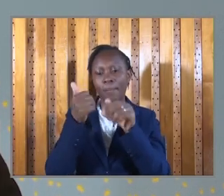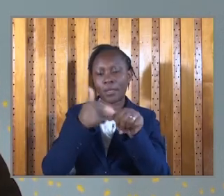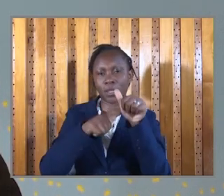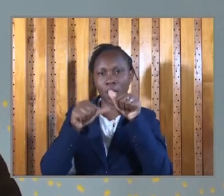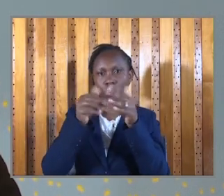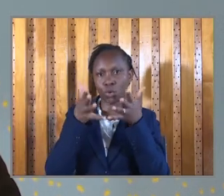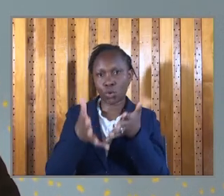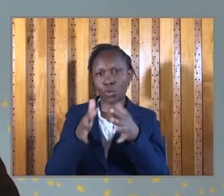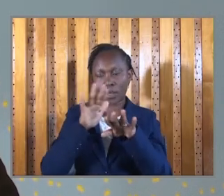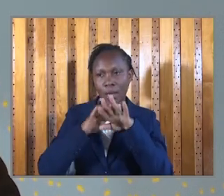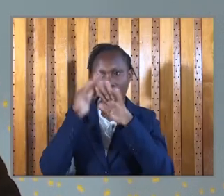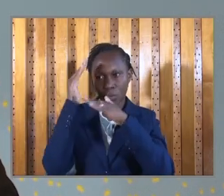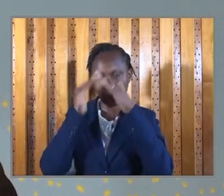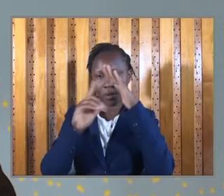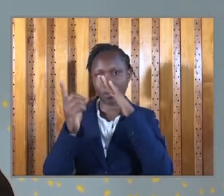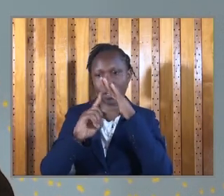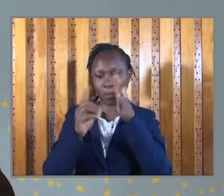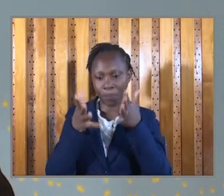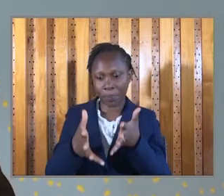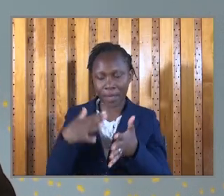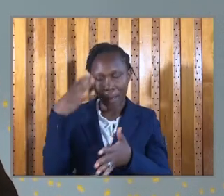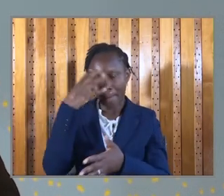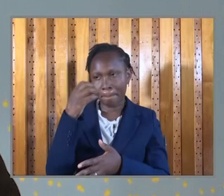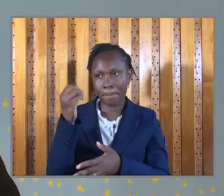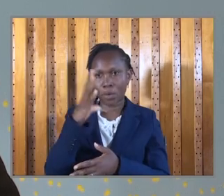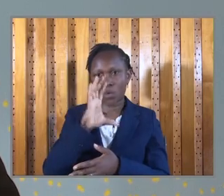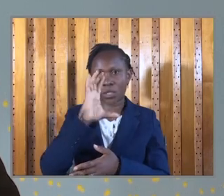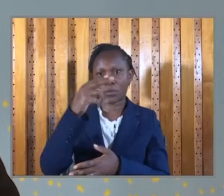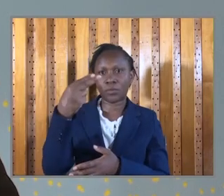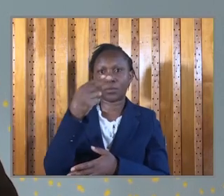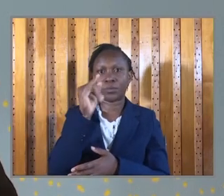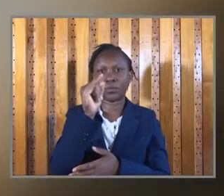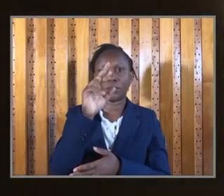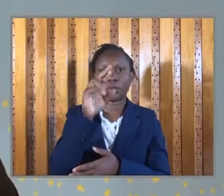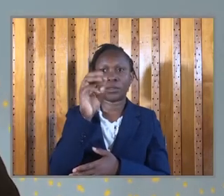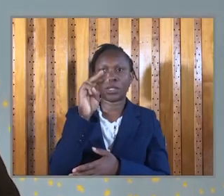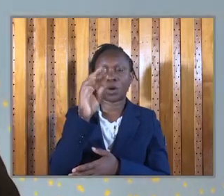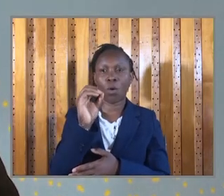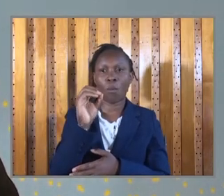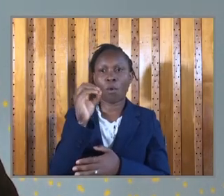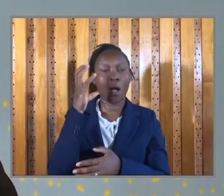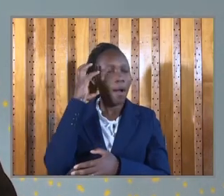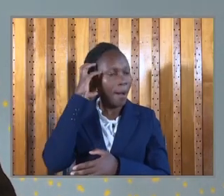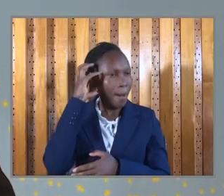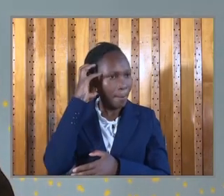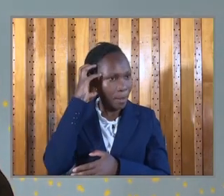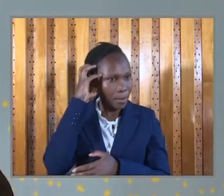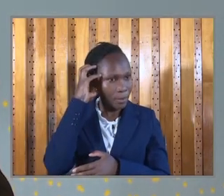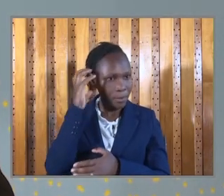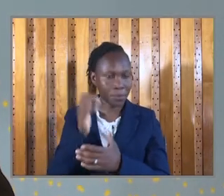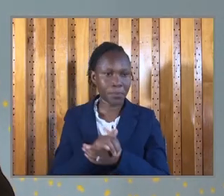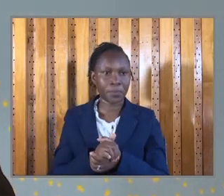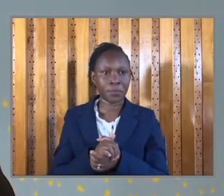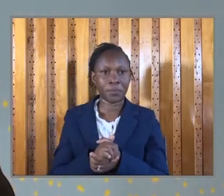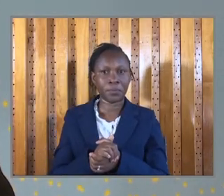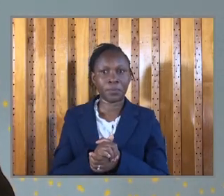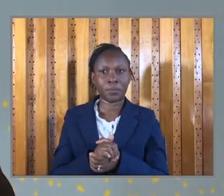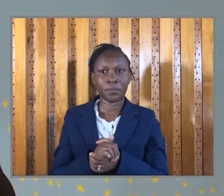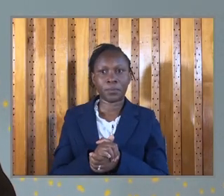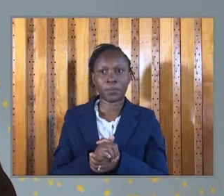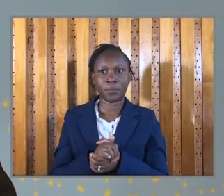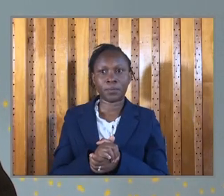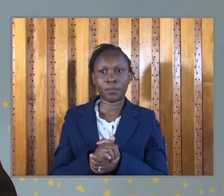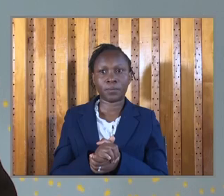University of Nairobi here in the beautiful Chiromo campus in the Millennium Hall at the University of Nairobi.